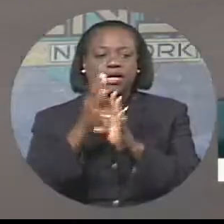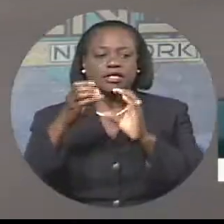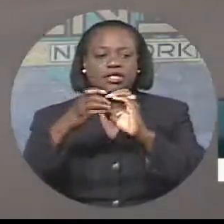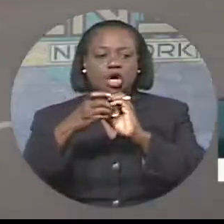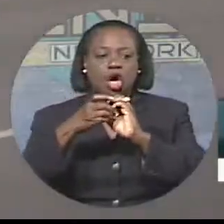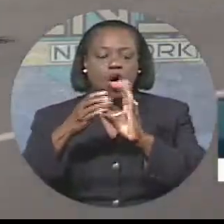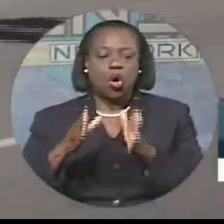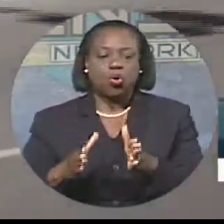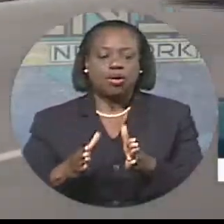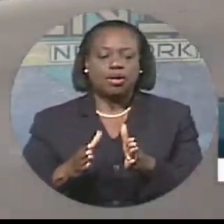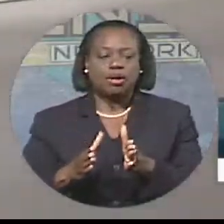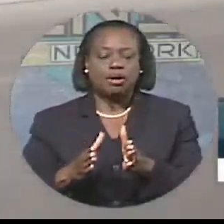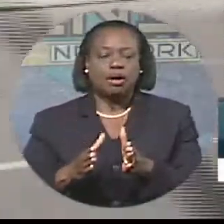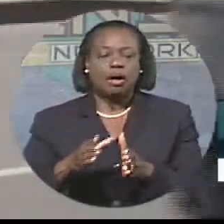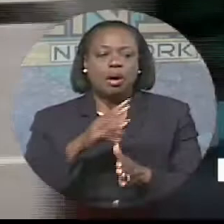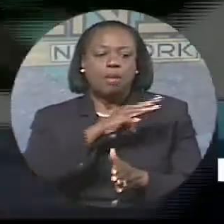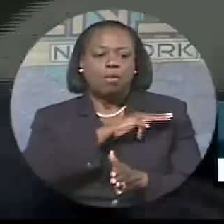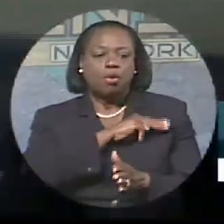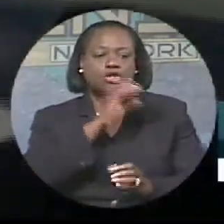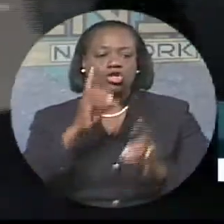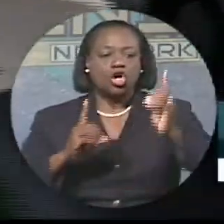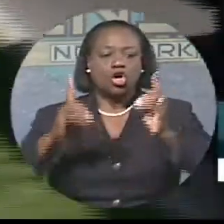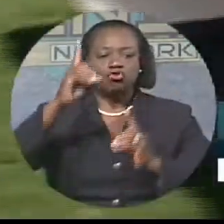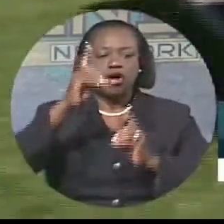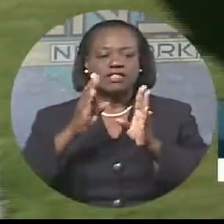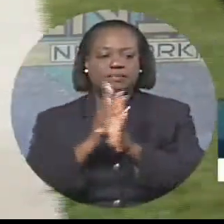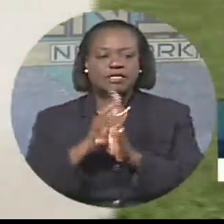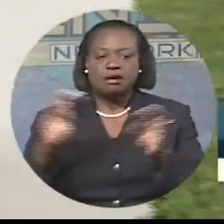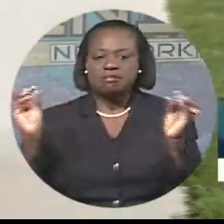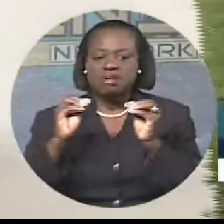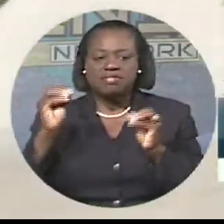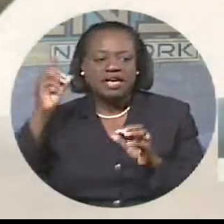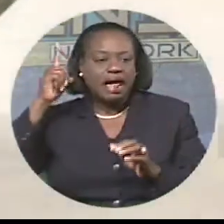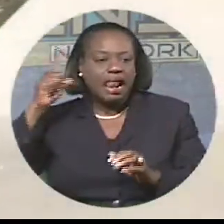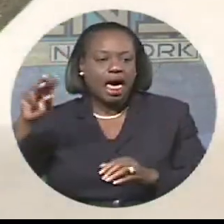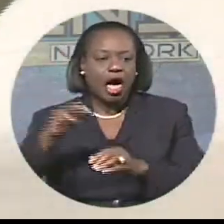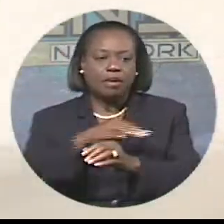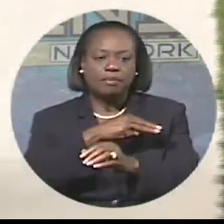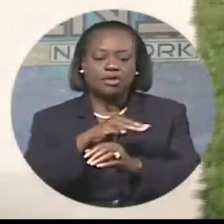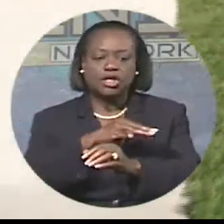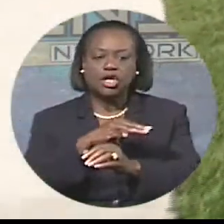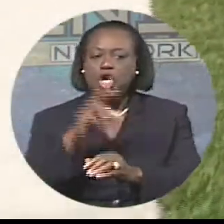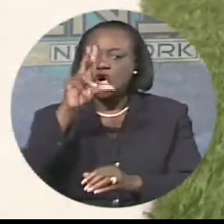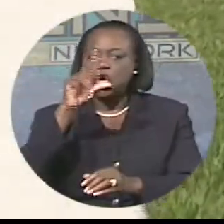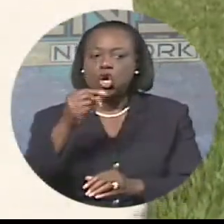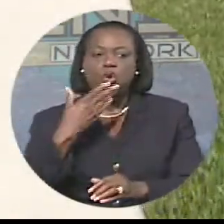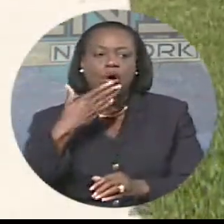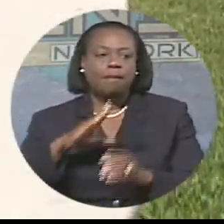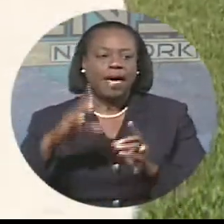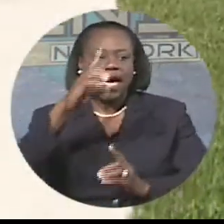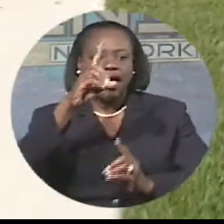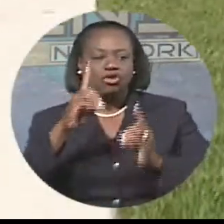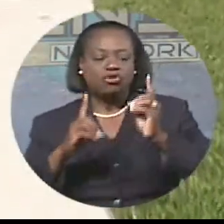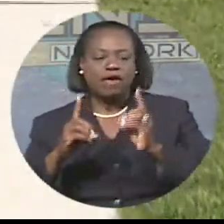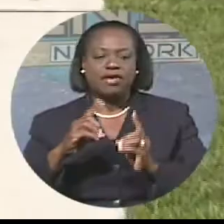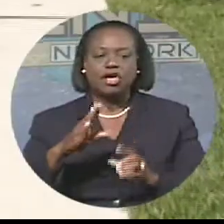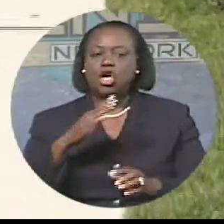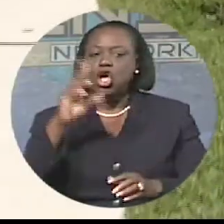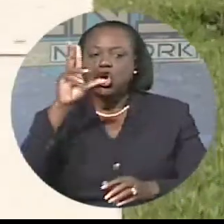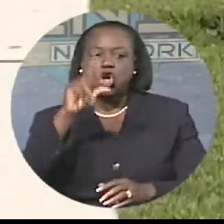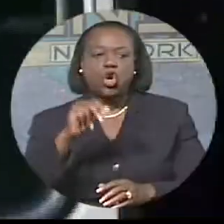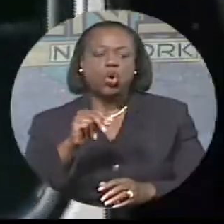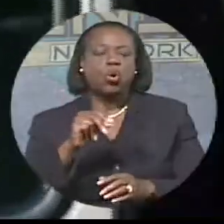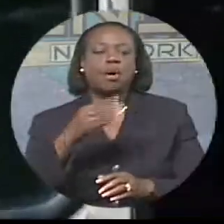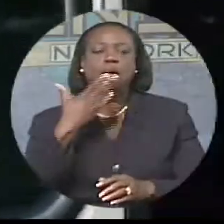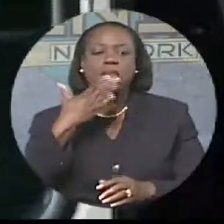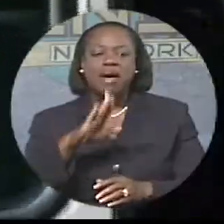Mark Moss drives his bus, there's no loud music, no reckless driving, and definitely no pornographic